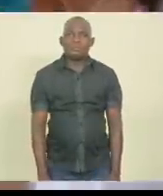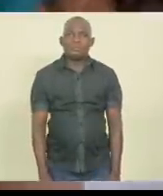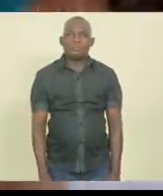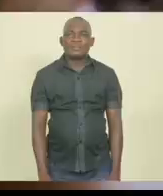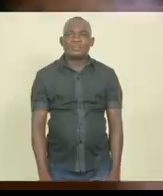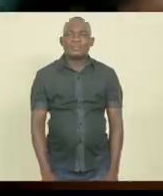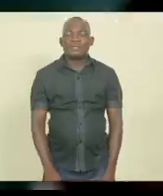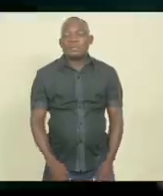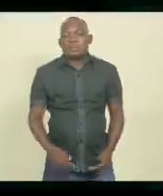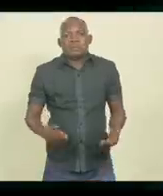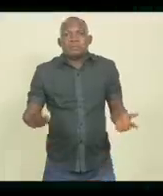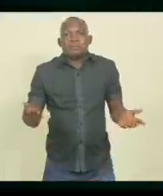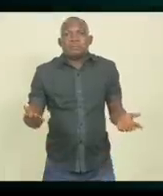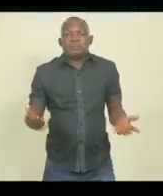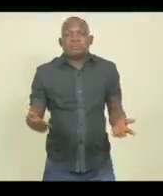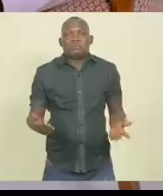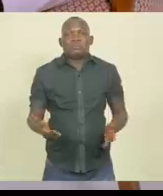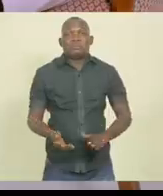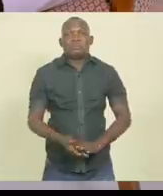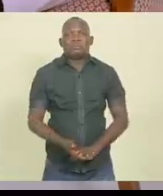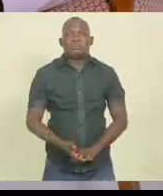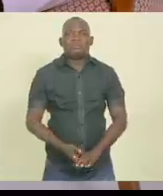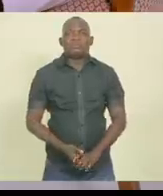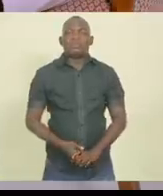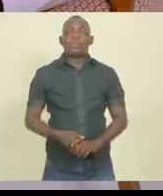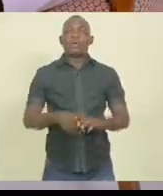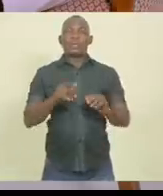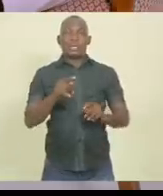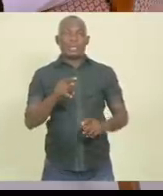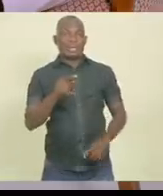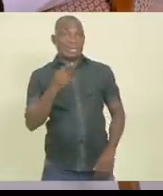Sensitive one, I said. Wow. See, Ella.